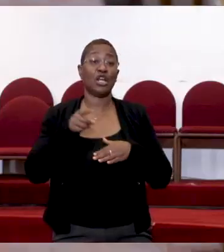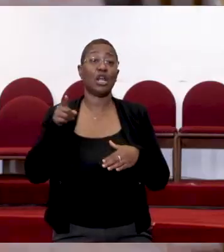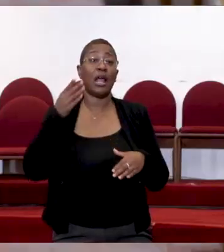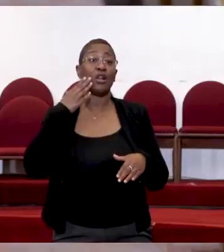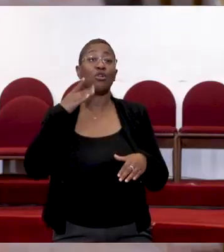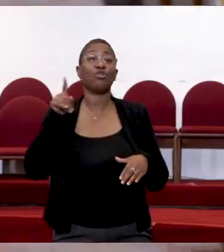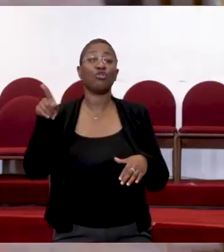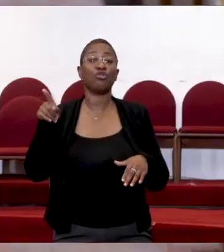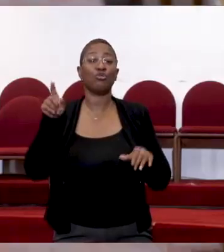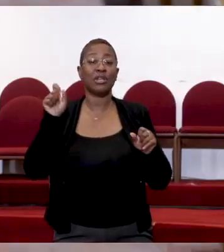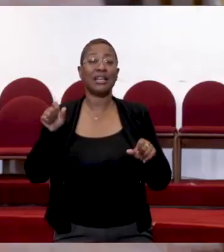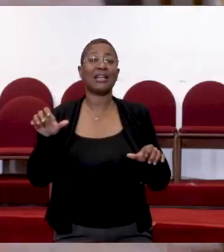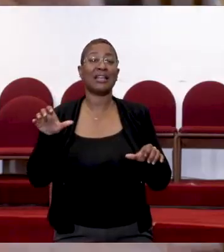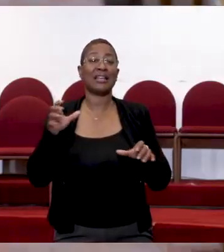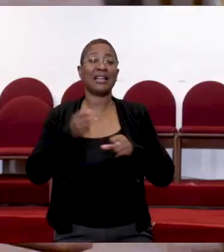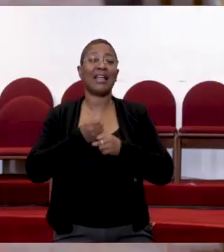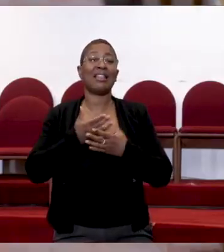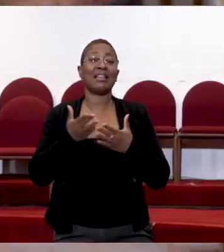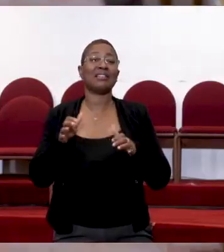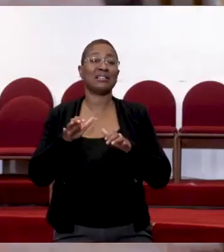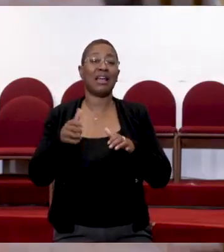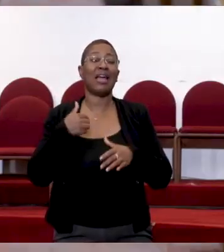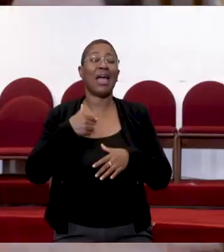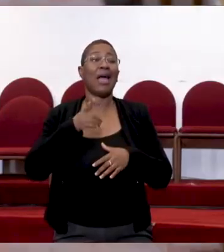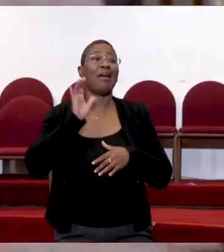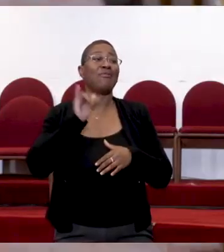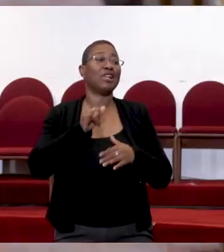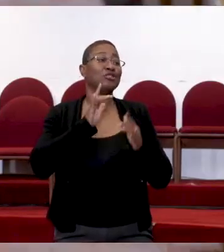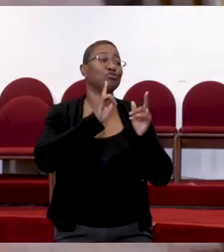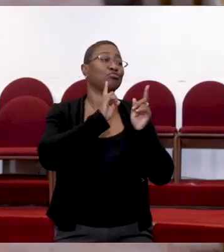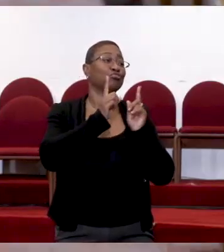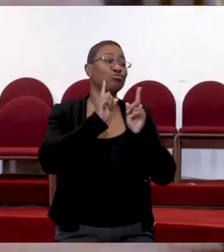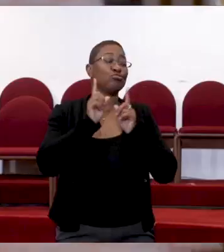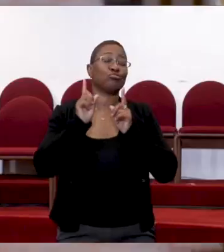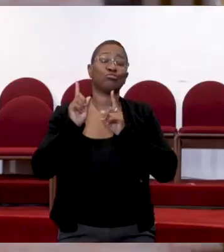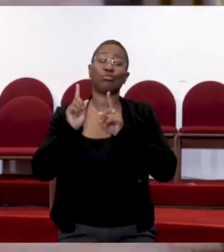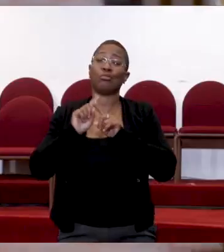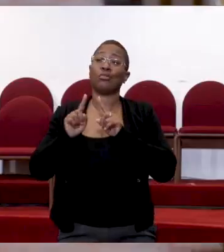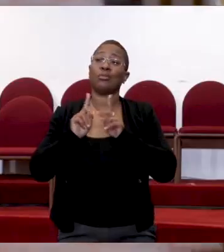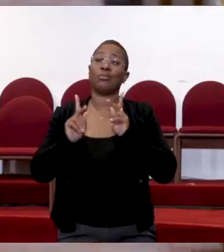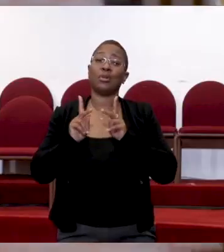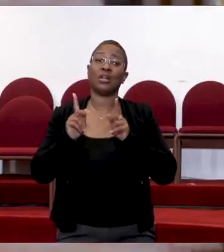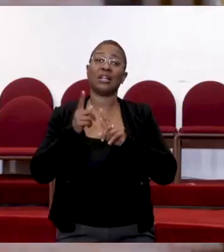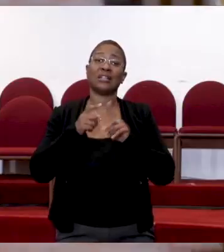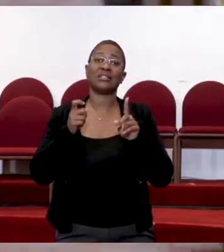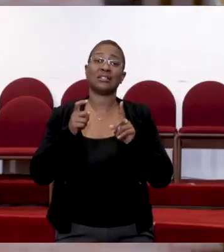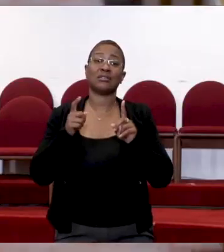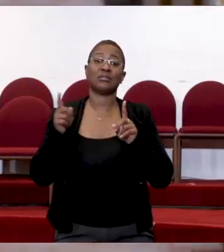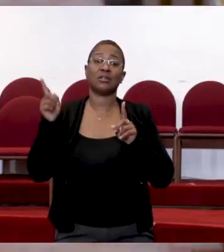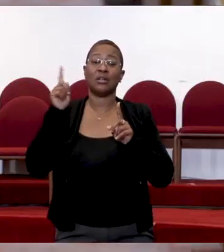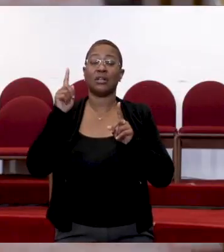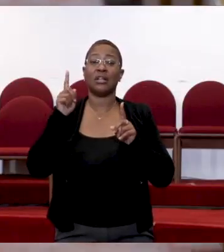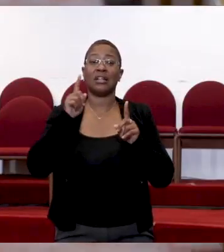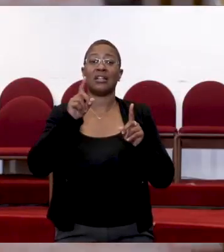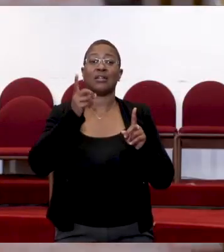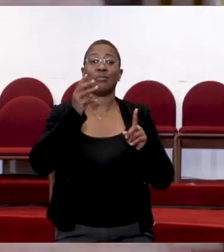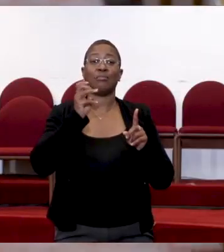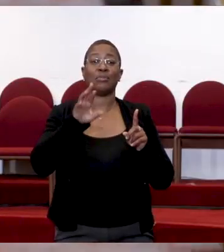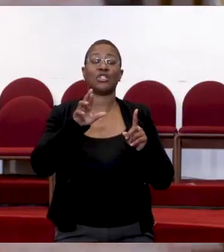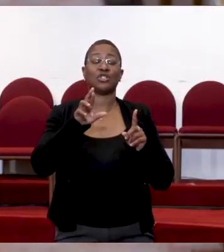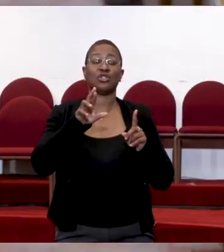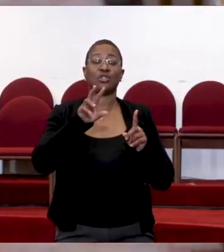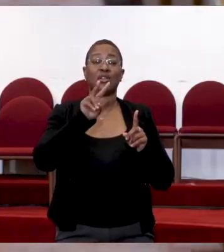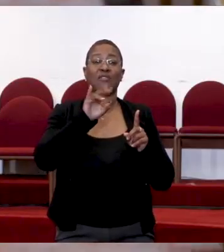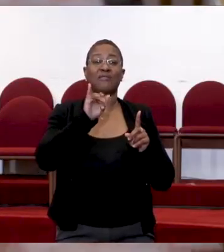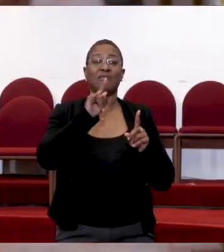get things done. I've spoken to everyone except for Mr. Beebe. Is the school